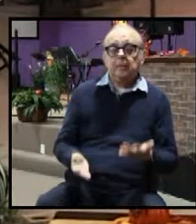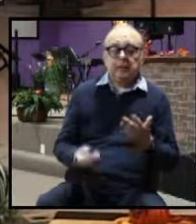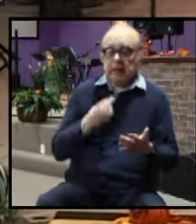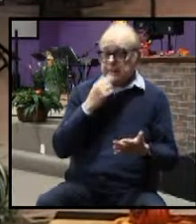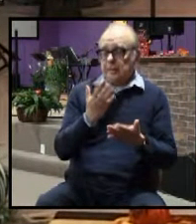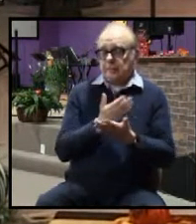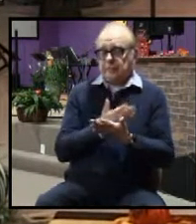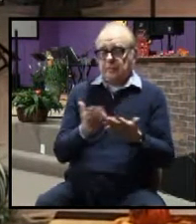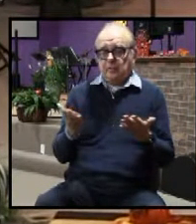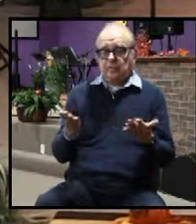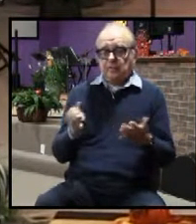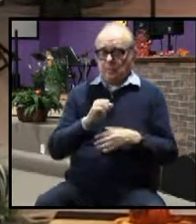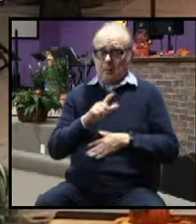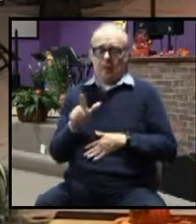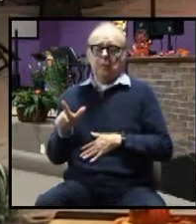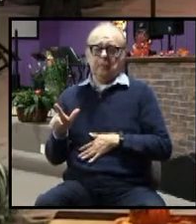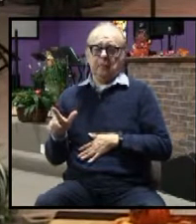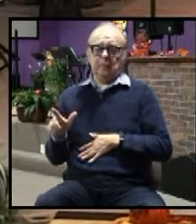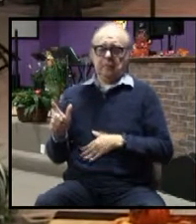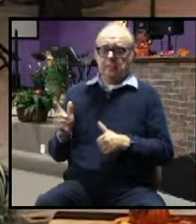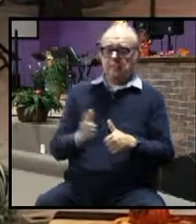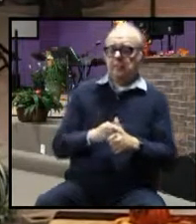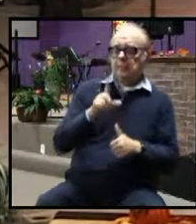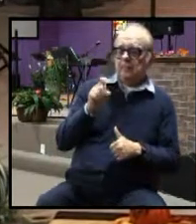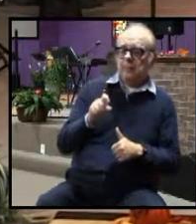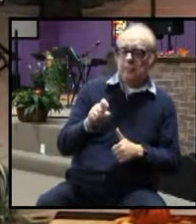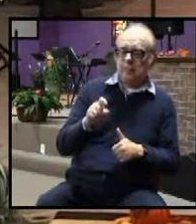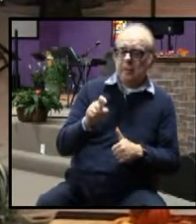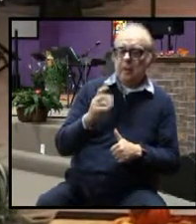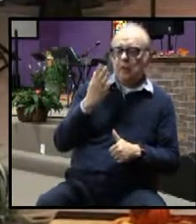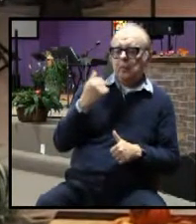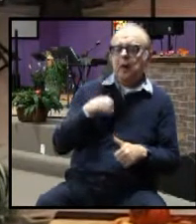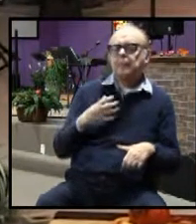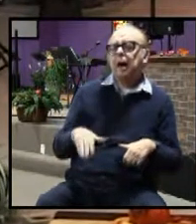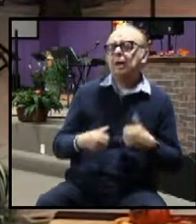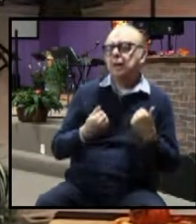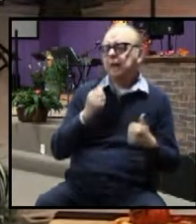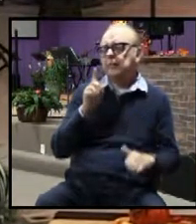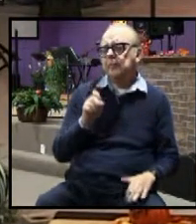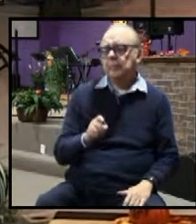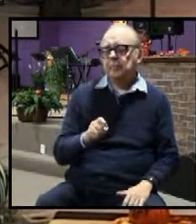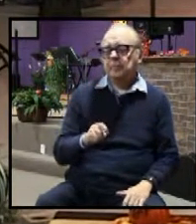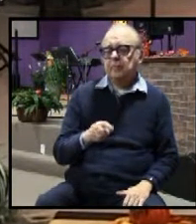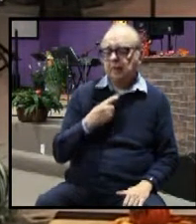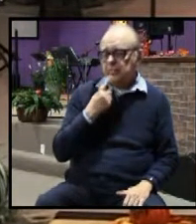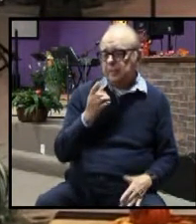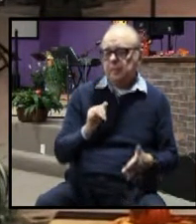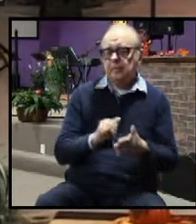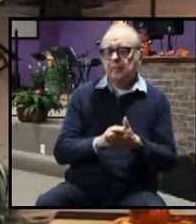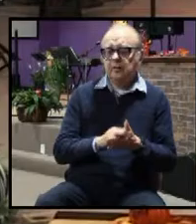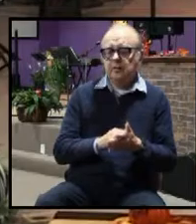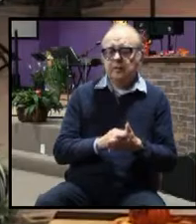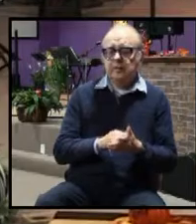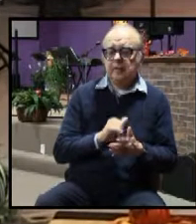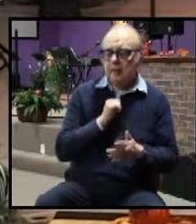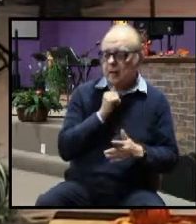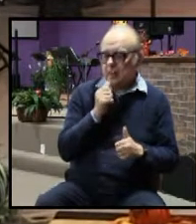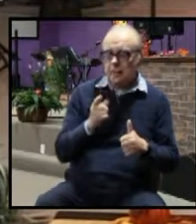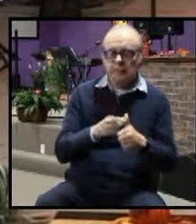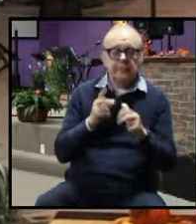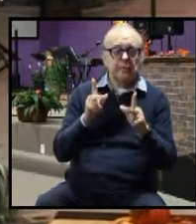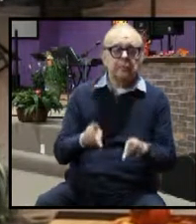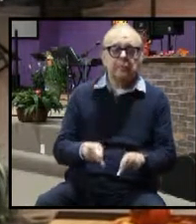may I say something to you all? The first question, why I am alive, may I say this to you? You are not the